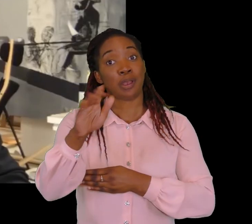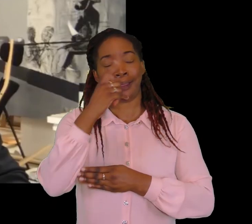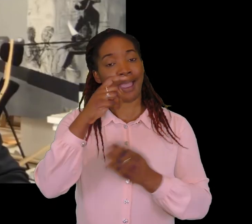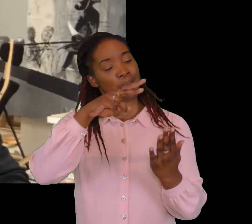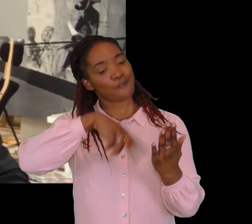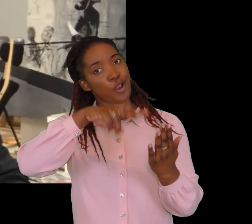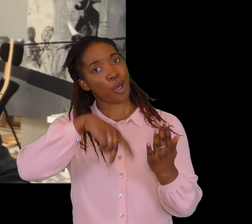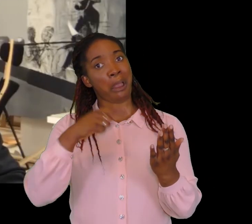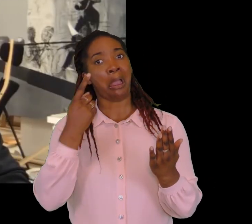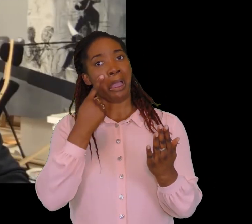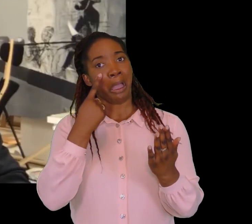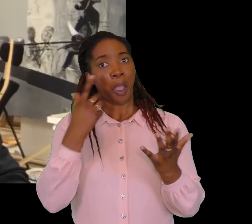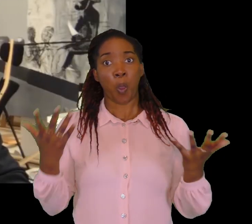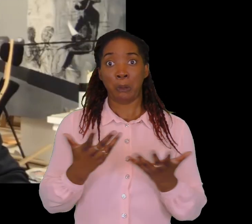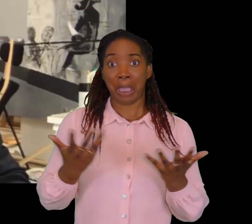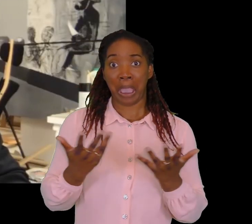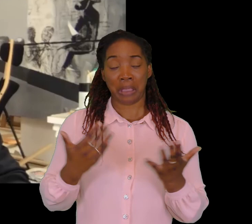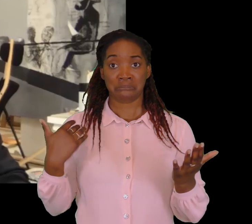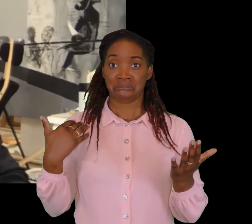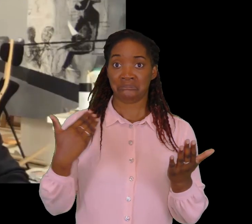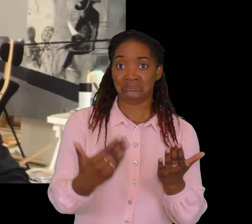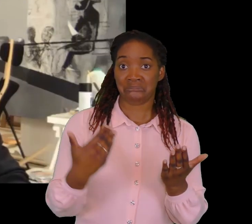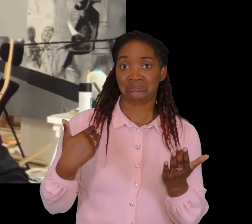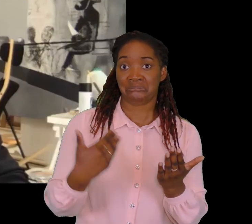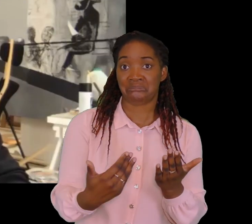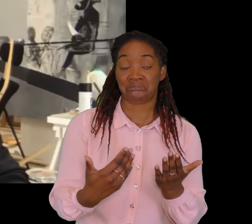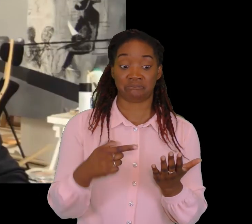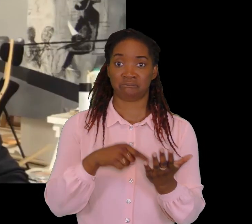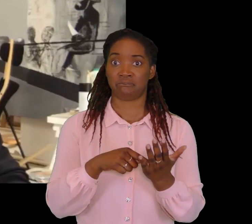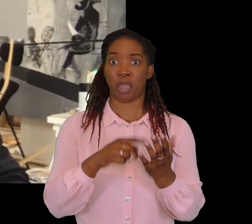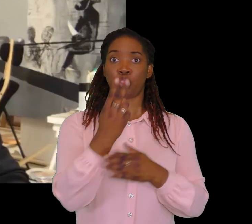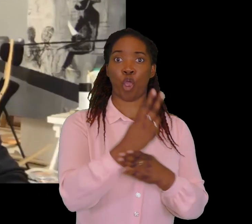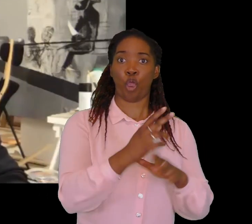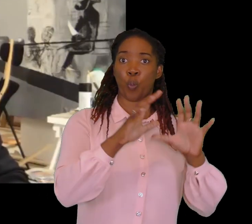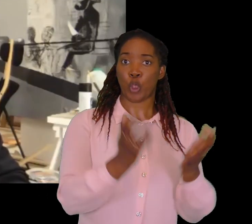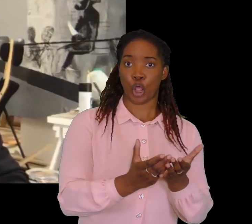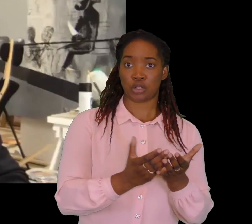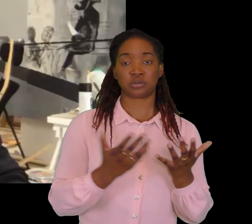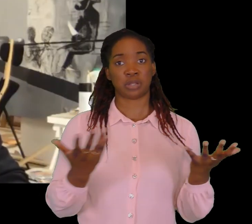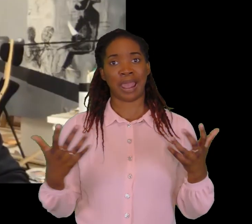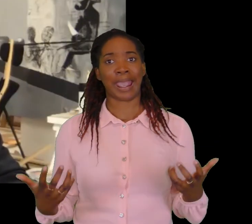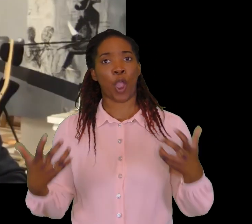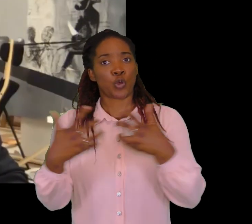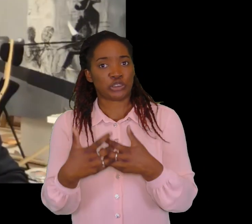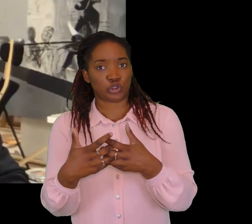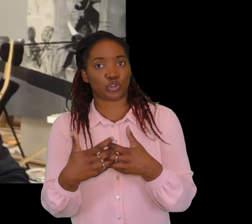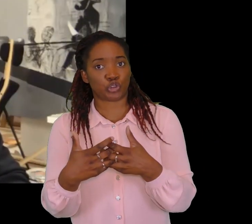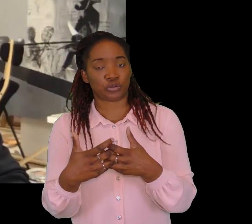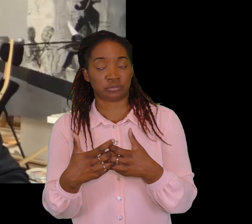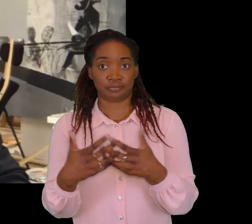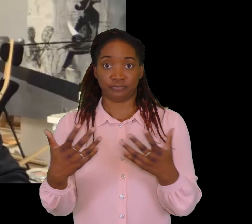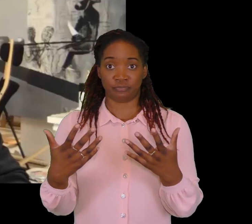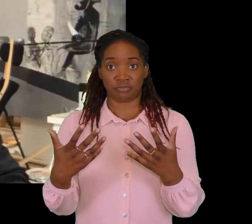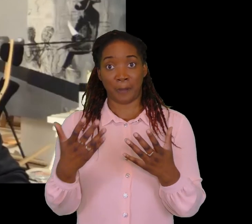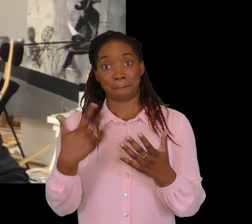see where the current situation of the art world and cohesion generally,